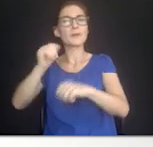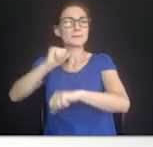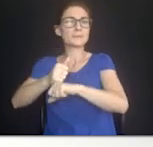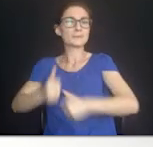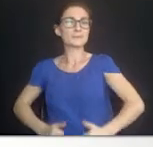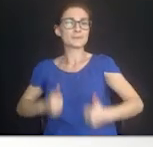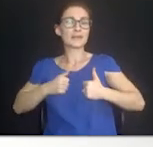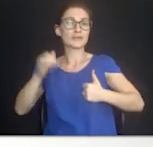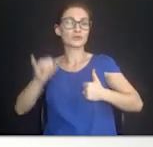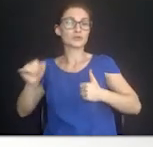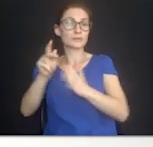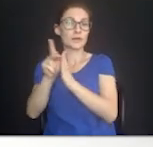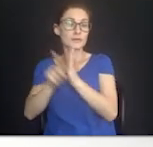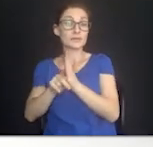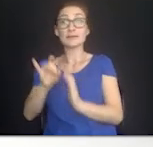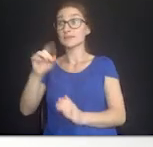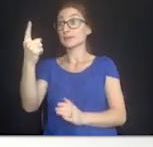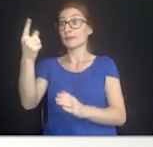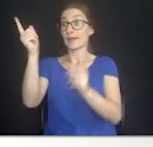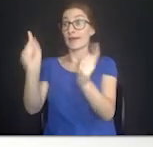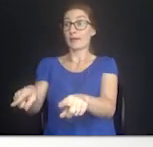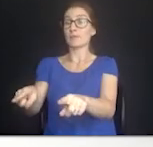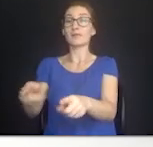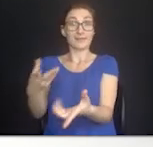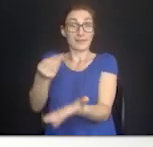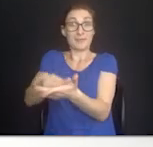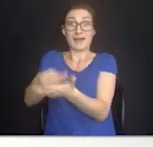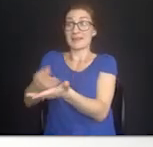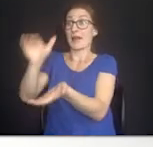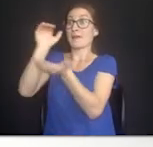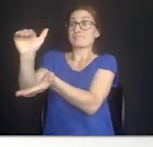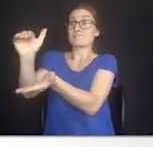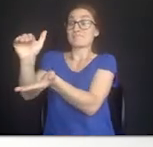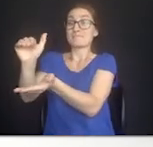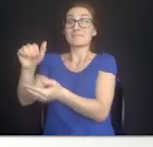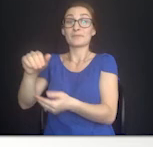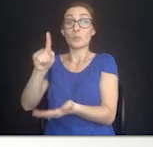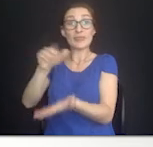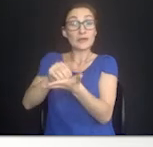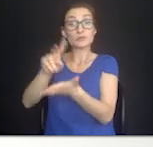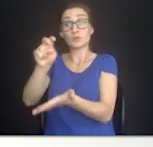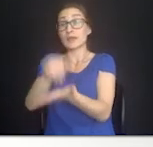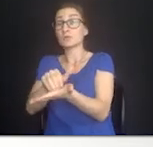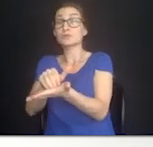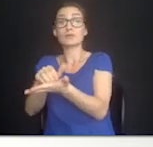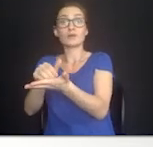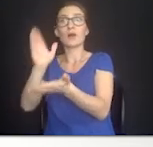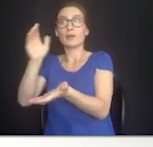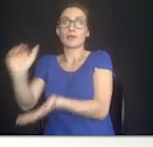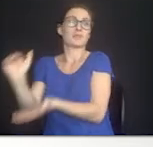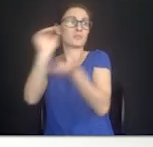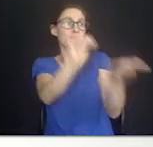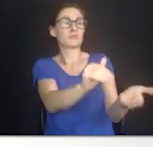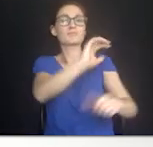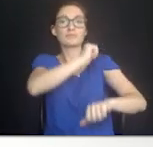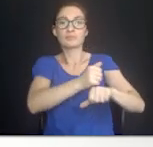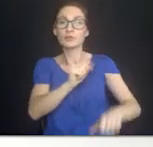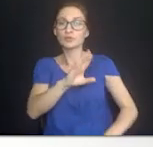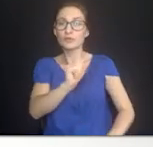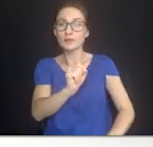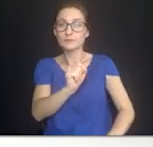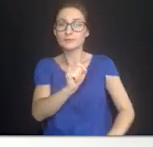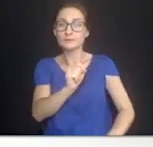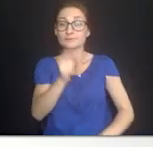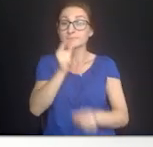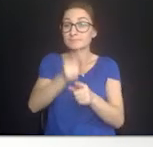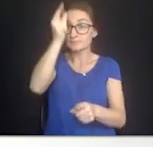because if something happens, I got a pile of money there. I'll go take the first $2,000, $3,000, and I'll go to the attorney and get the trust done, right? The sibling will get the trust